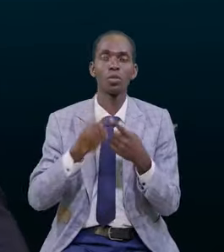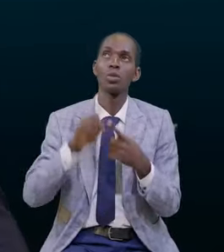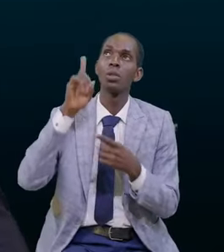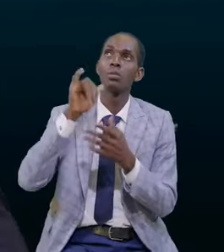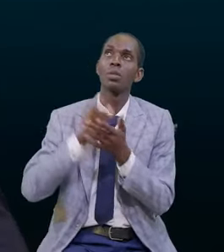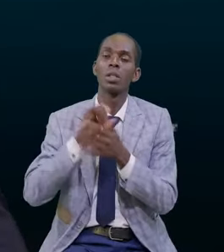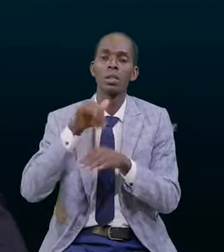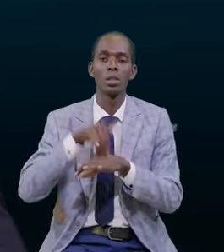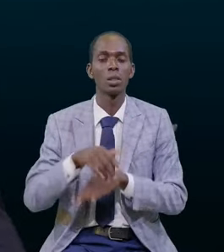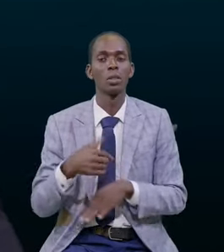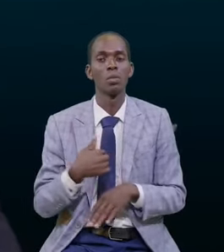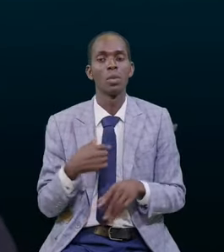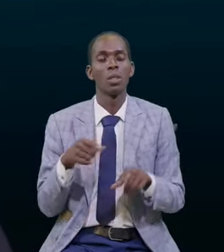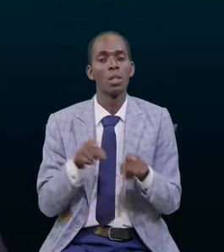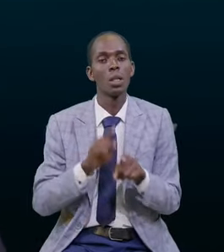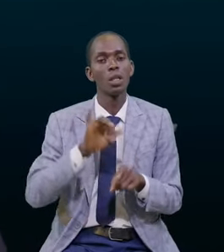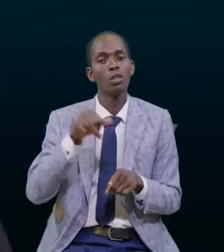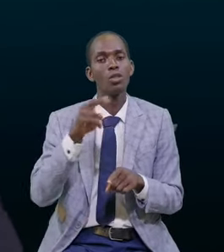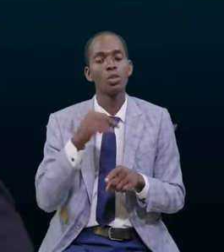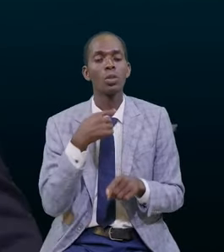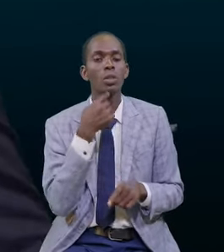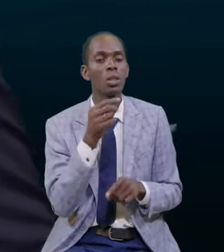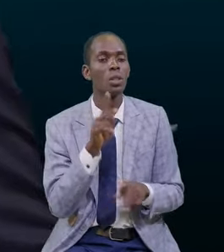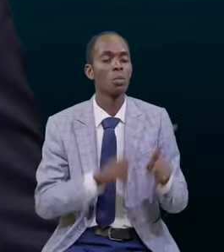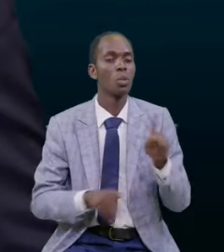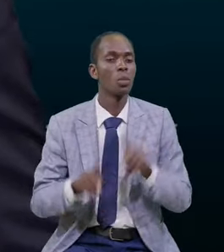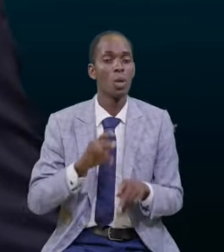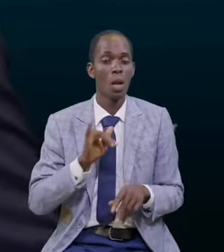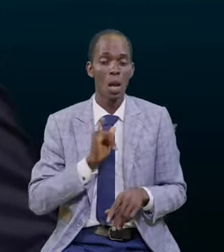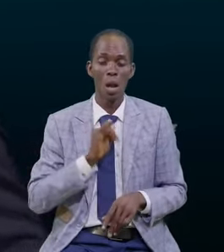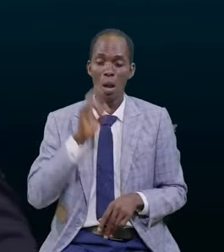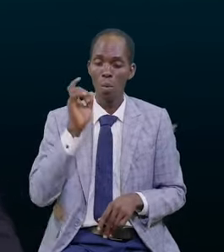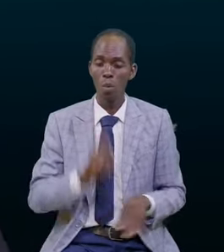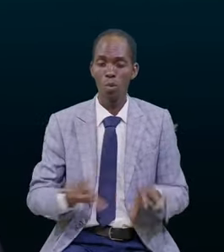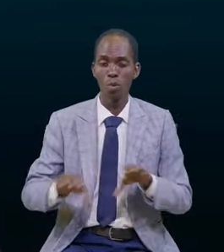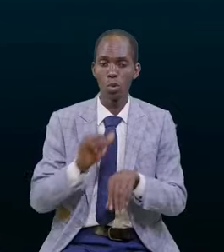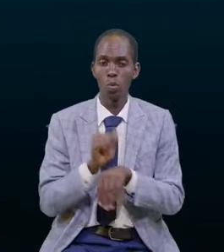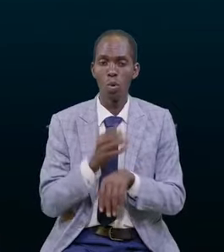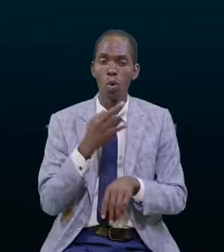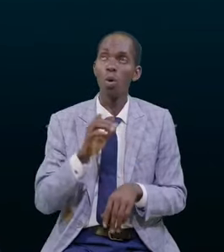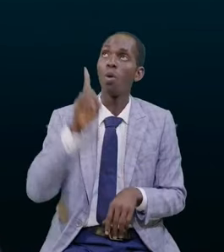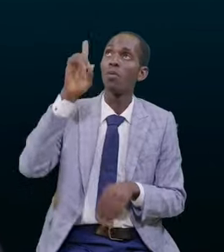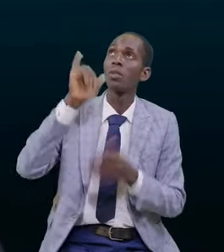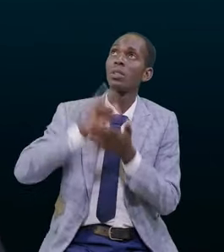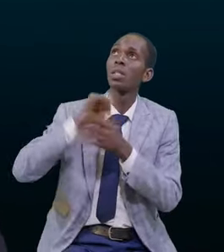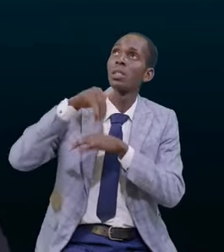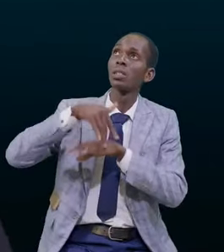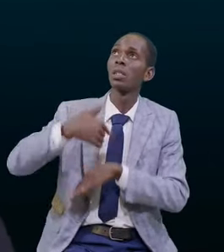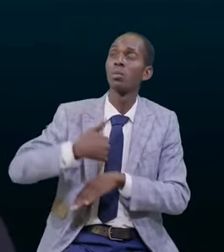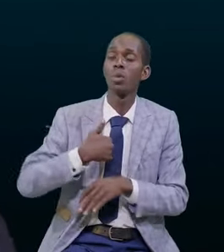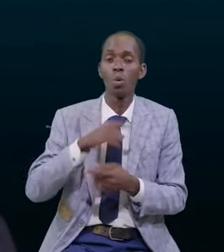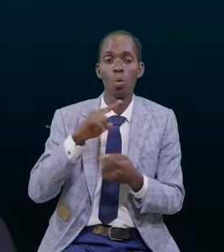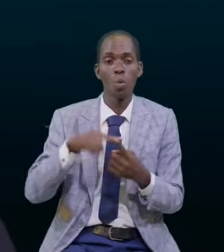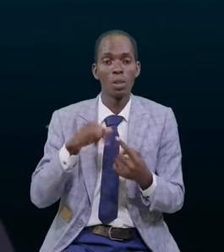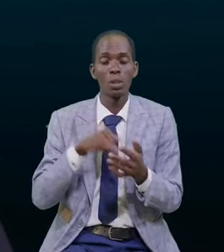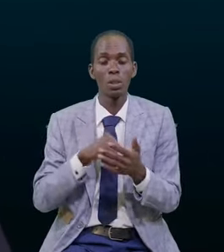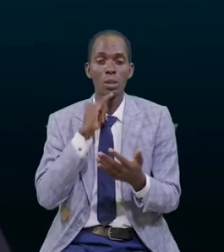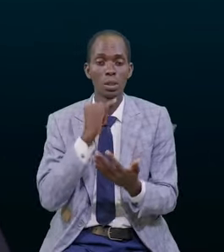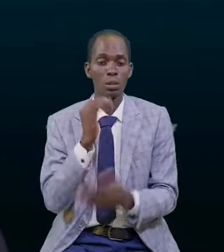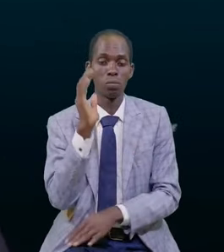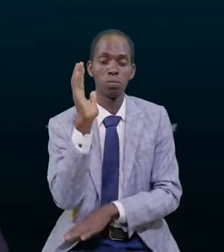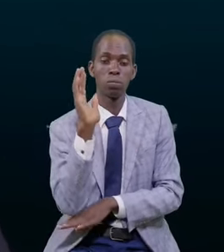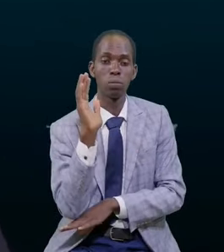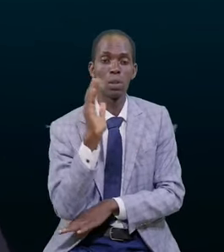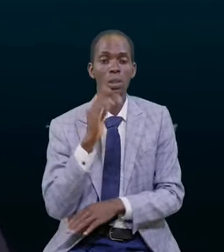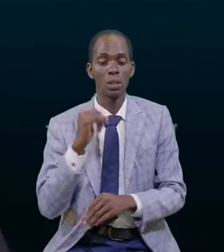he said I must work the works of him that sent me while it is day the night cometh when no man can walk it's very